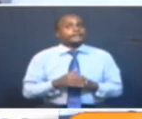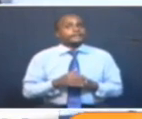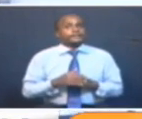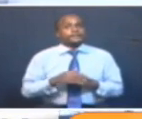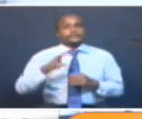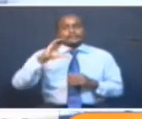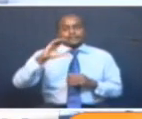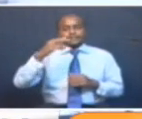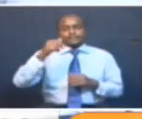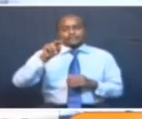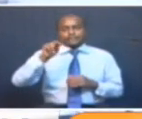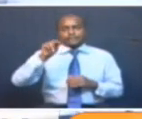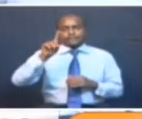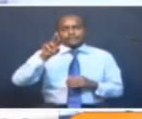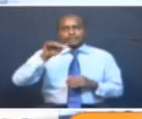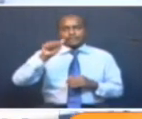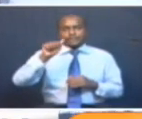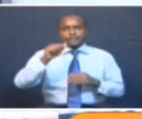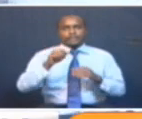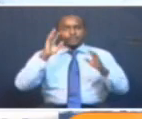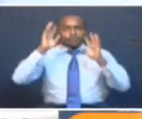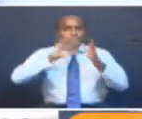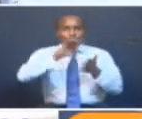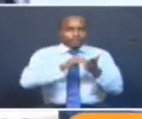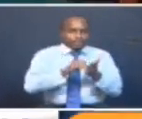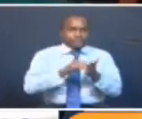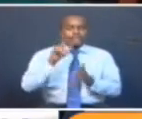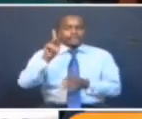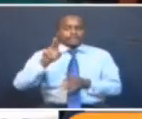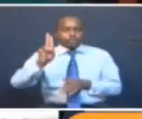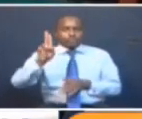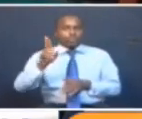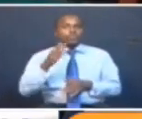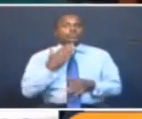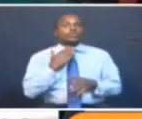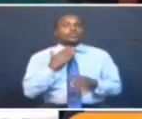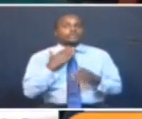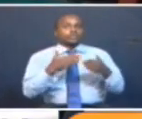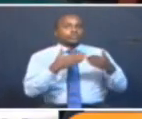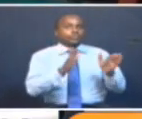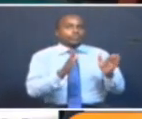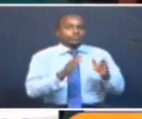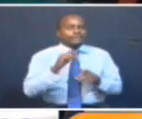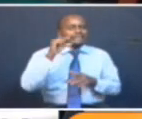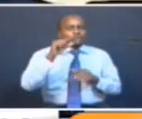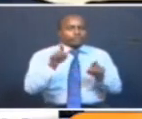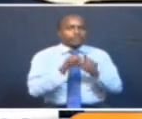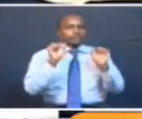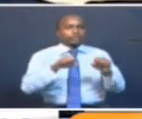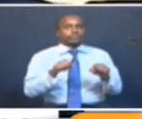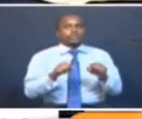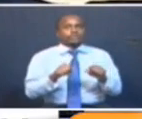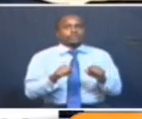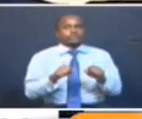Chandaria Innovation Center at Kenyatta University. Yeah, KU. He wanted to come and open it as soon as possible. So we gave the whole